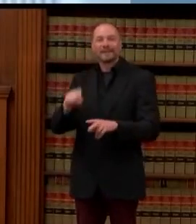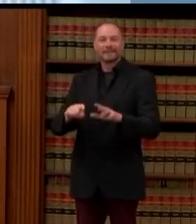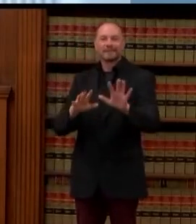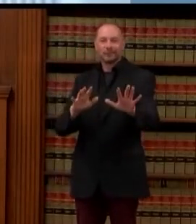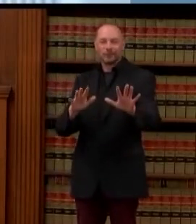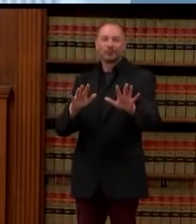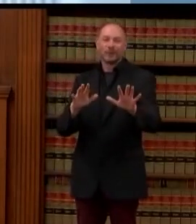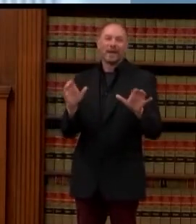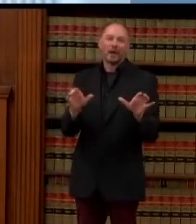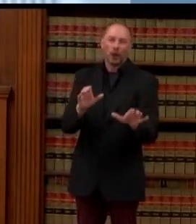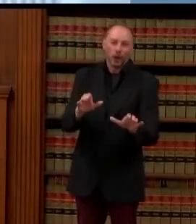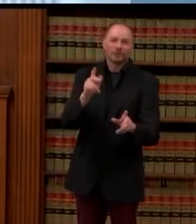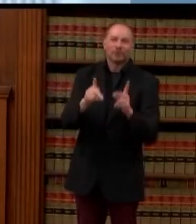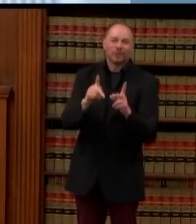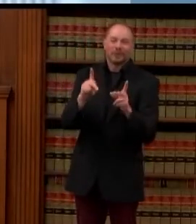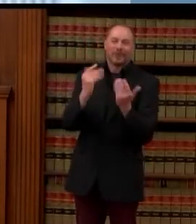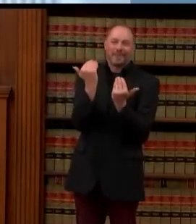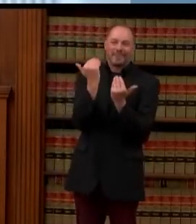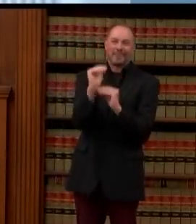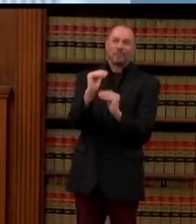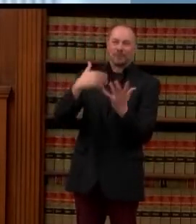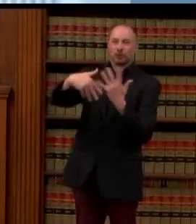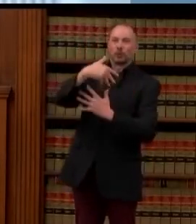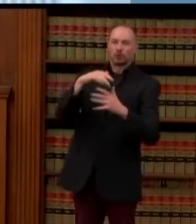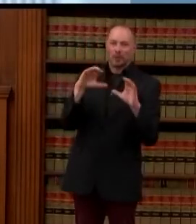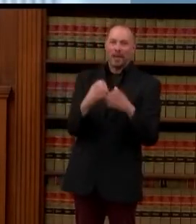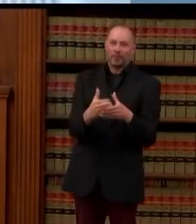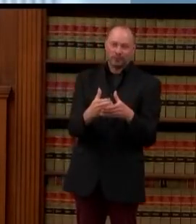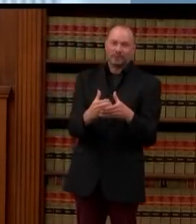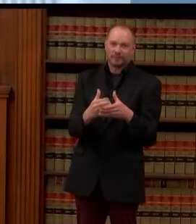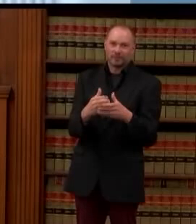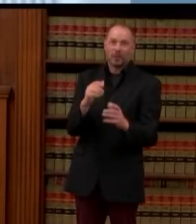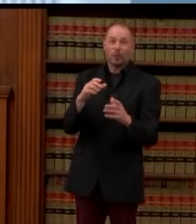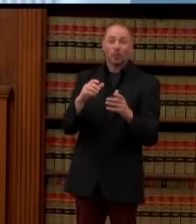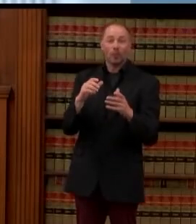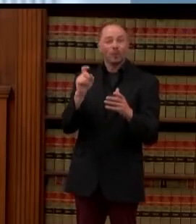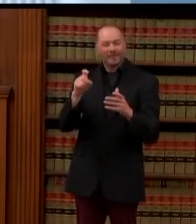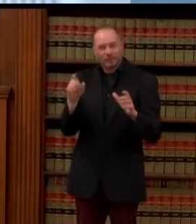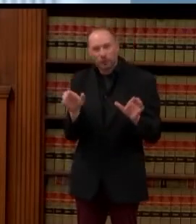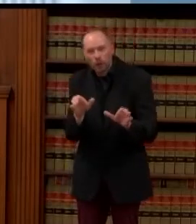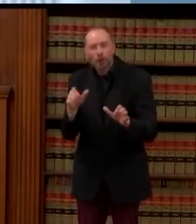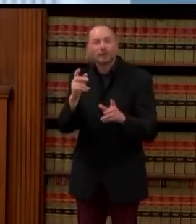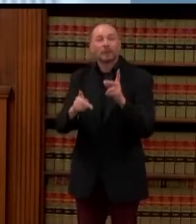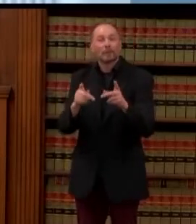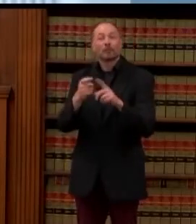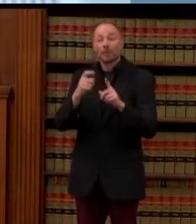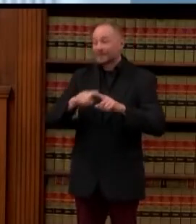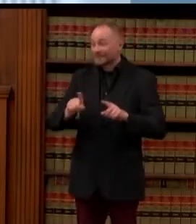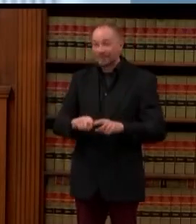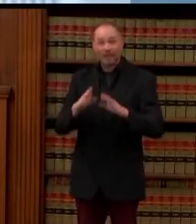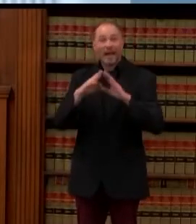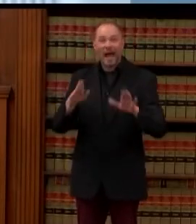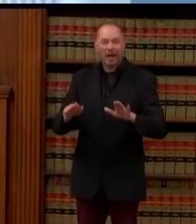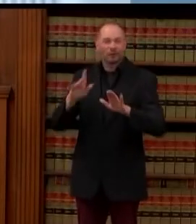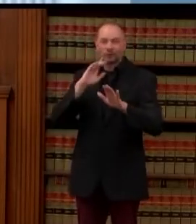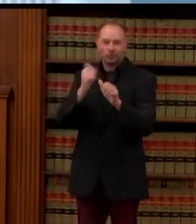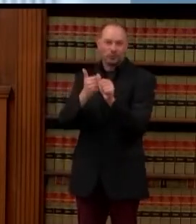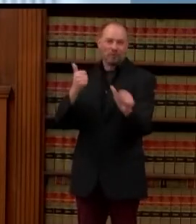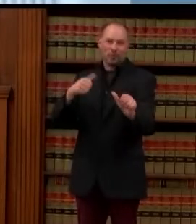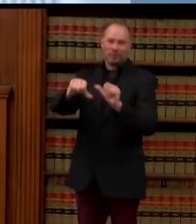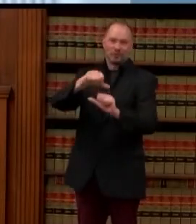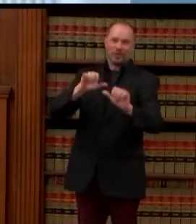discourage large social gatherings. We need to discourage people from different households from getting